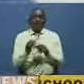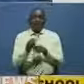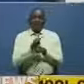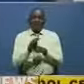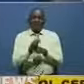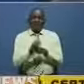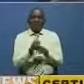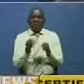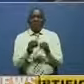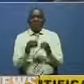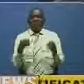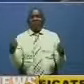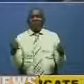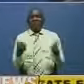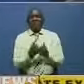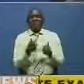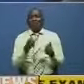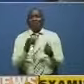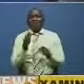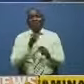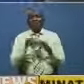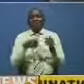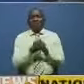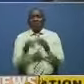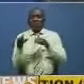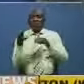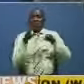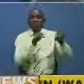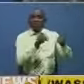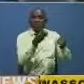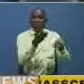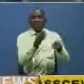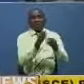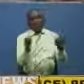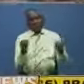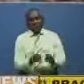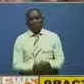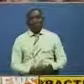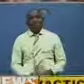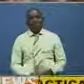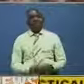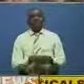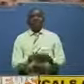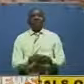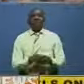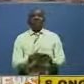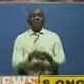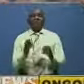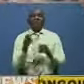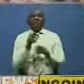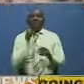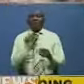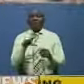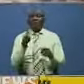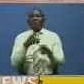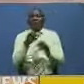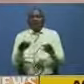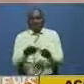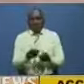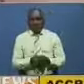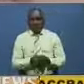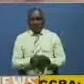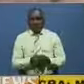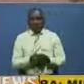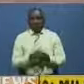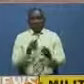a challenge as not all members of the Agbogloshi Onion Sellers Association found space at the new location.